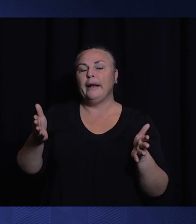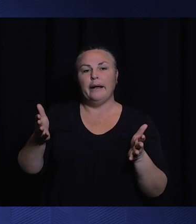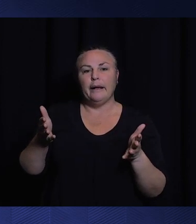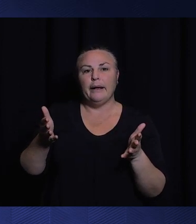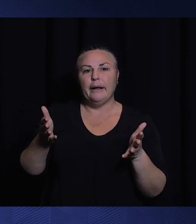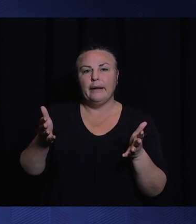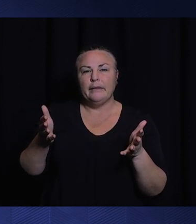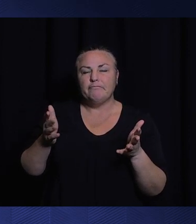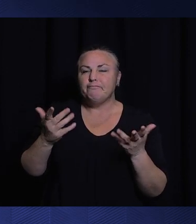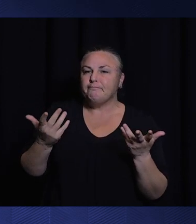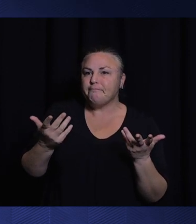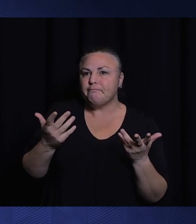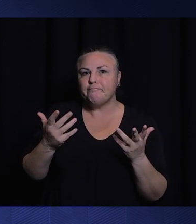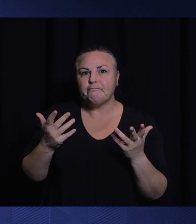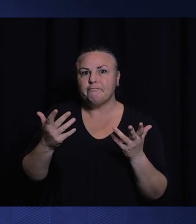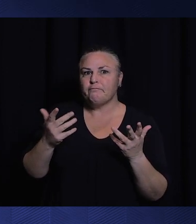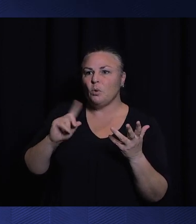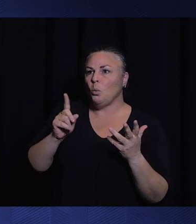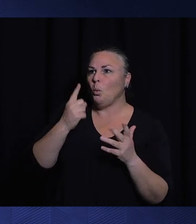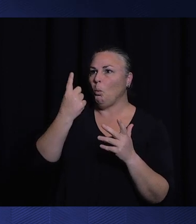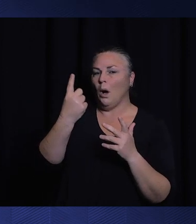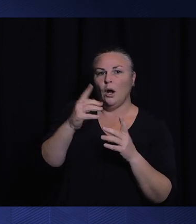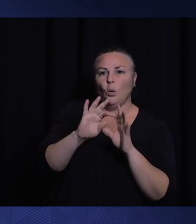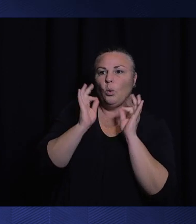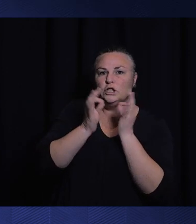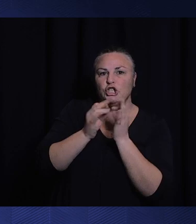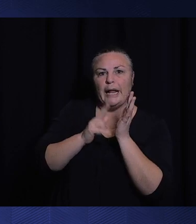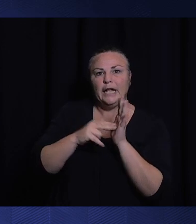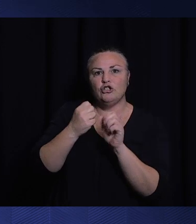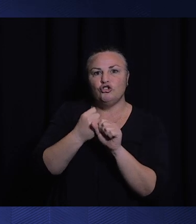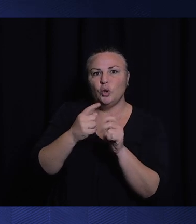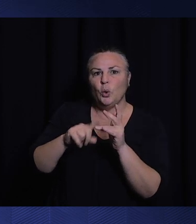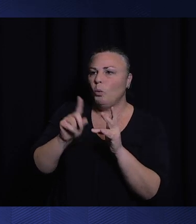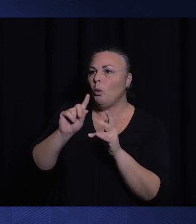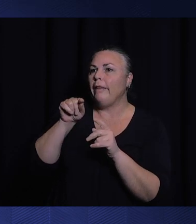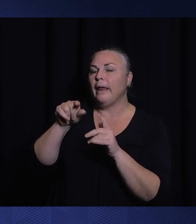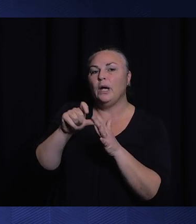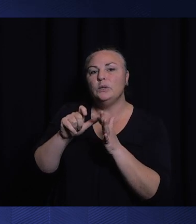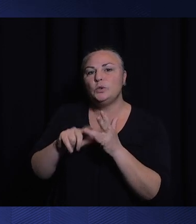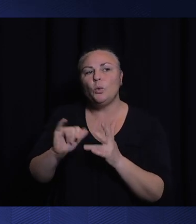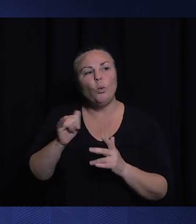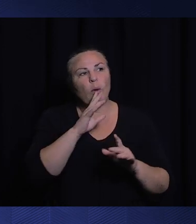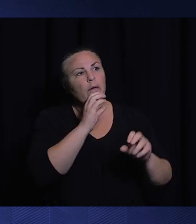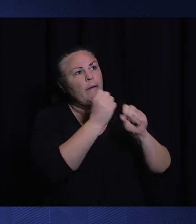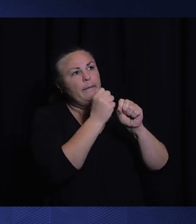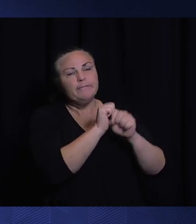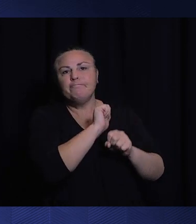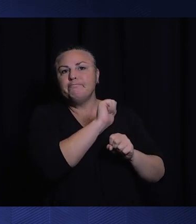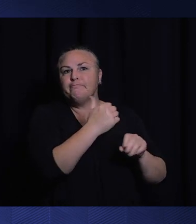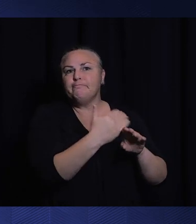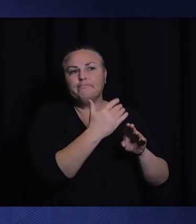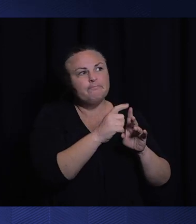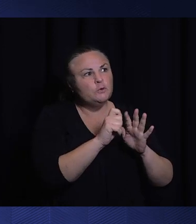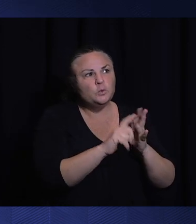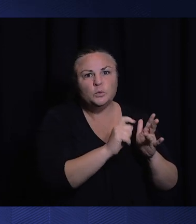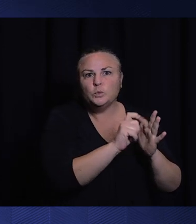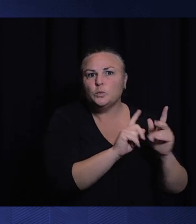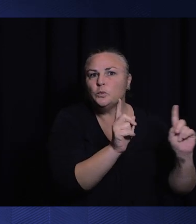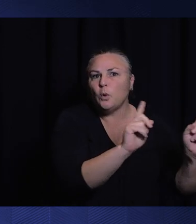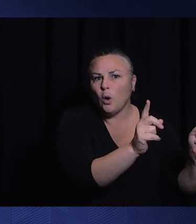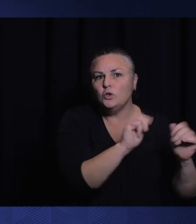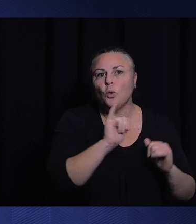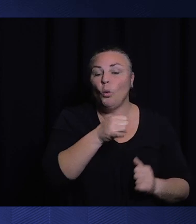what a certain NGO might be doing, what government regulation investments might be doing, what the private sector might be trying to do